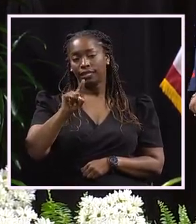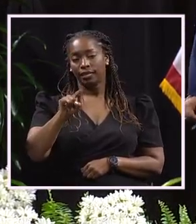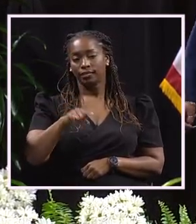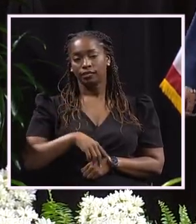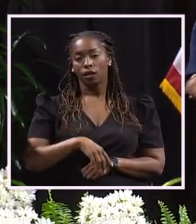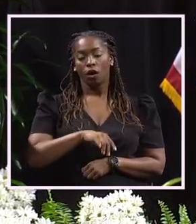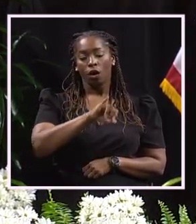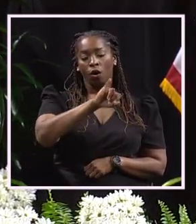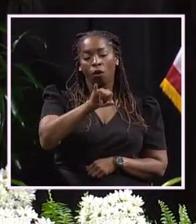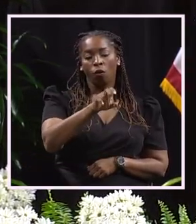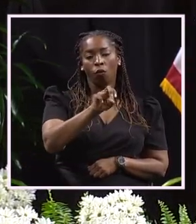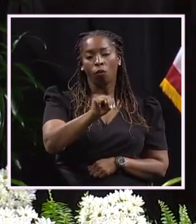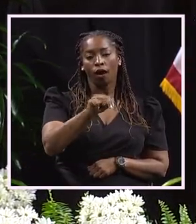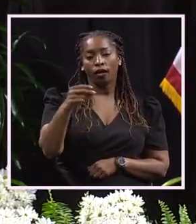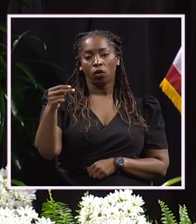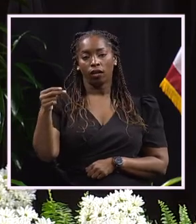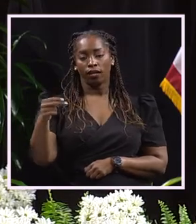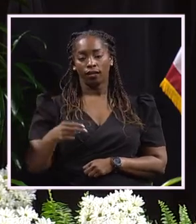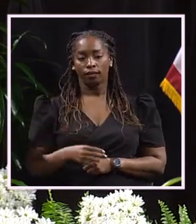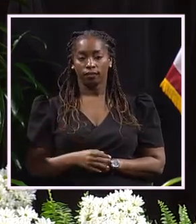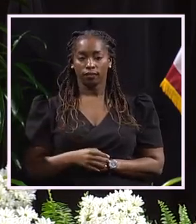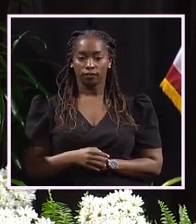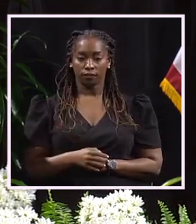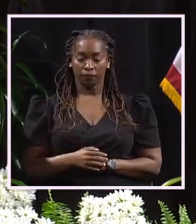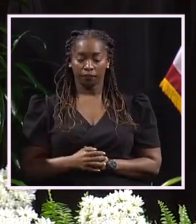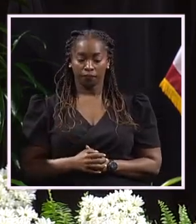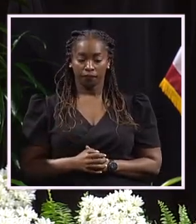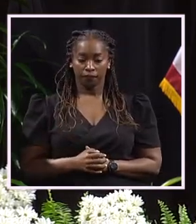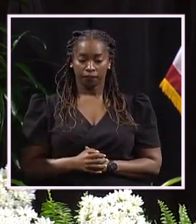Juan M. Hernandez,